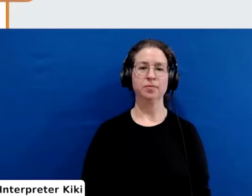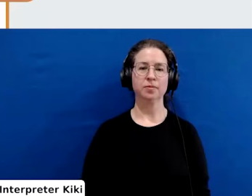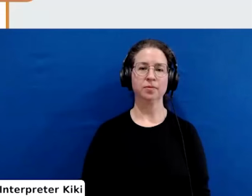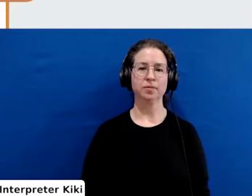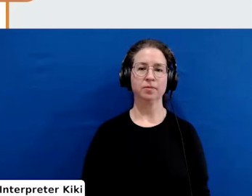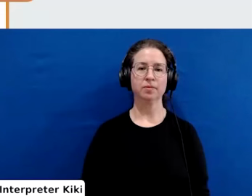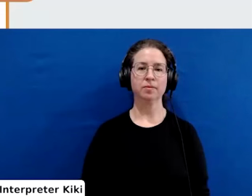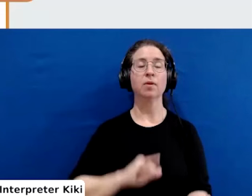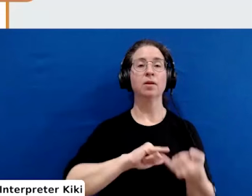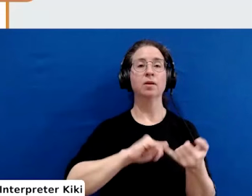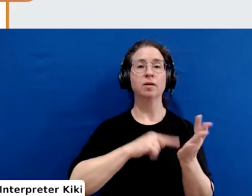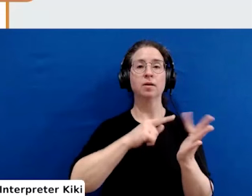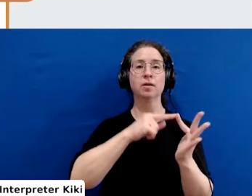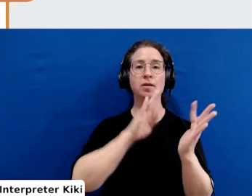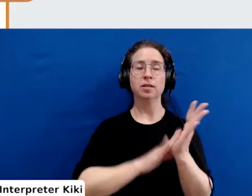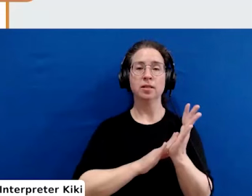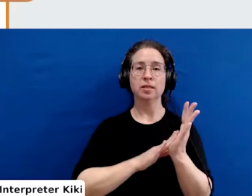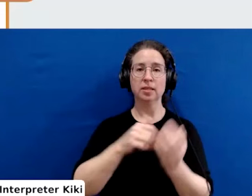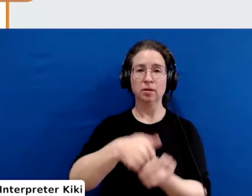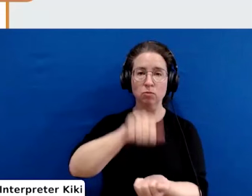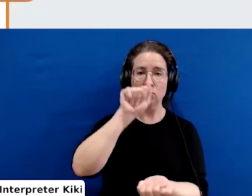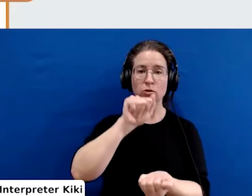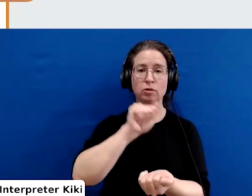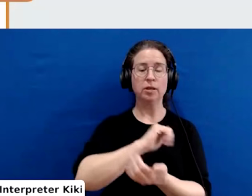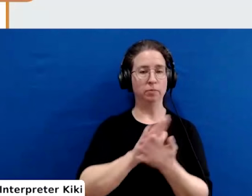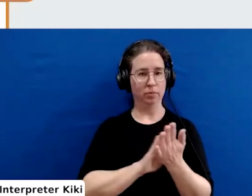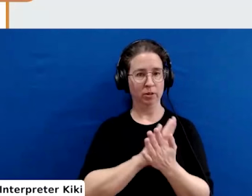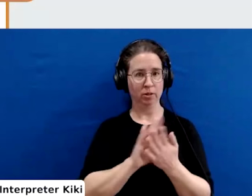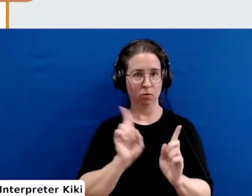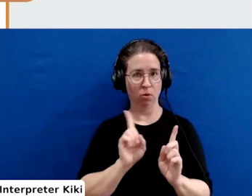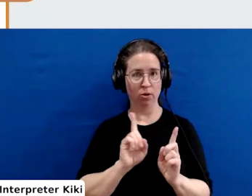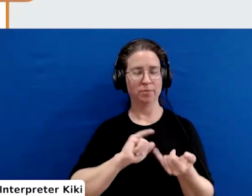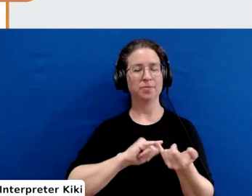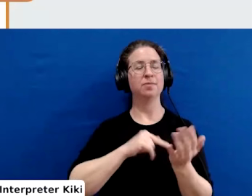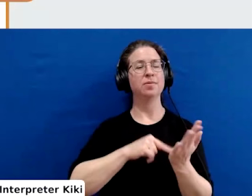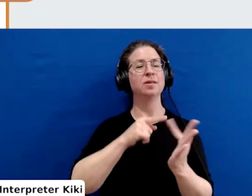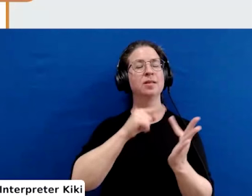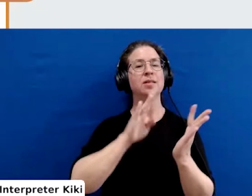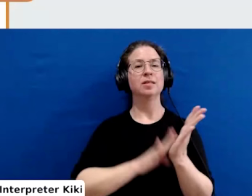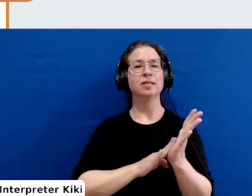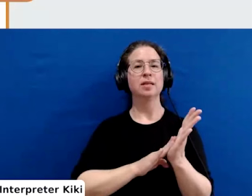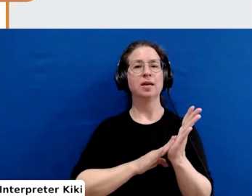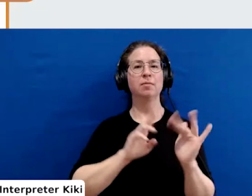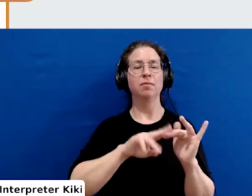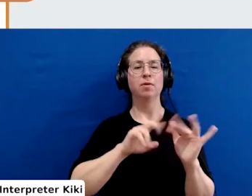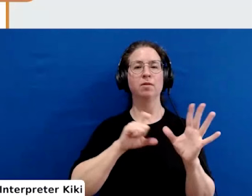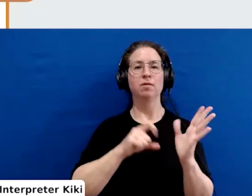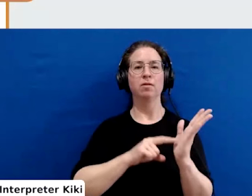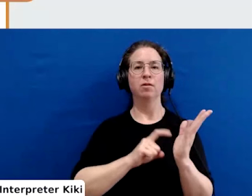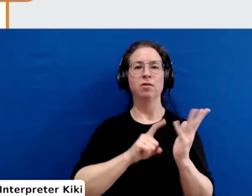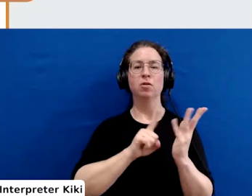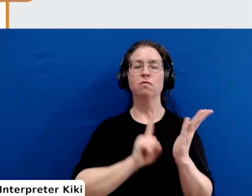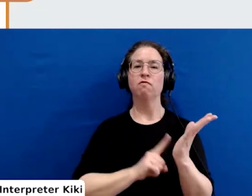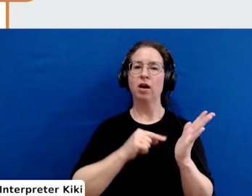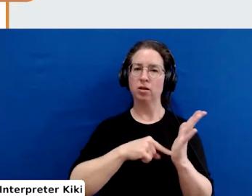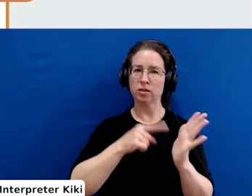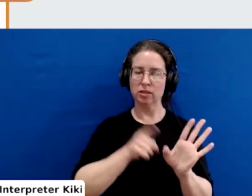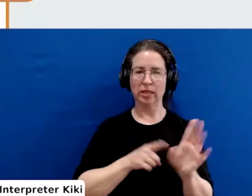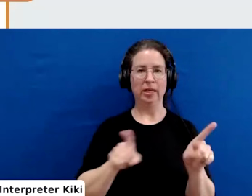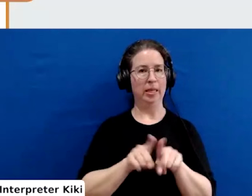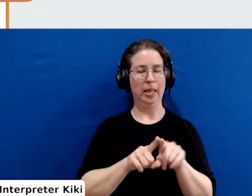Now, STEM degrees are degrees administered by a STEM faculty, such as science, technology, engineering, and